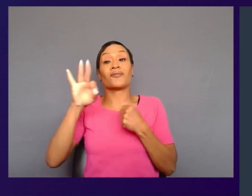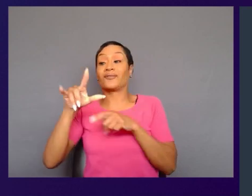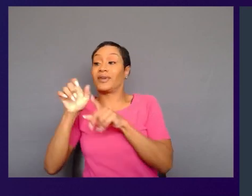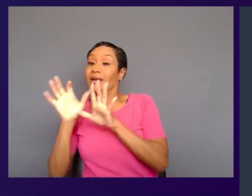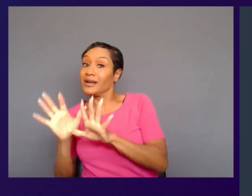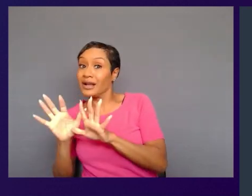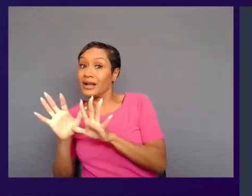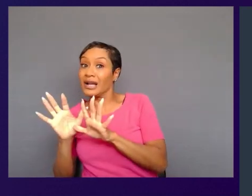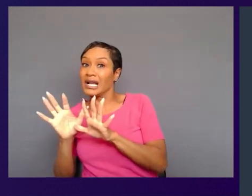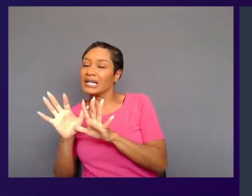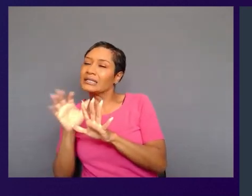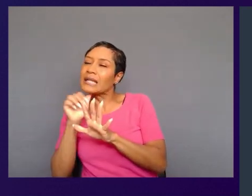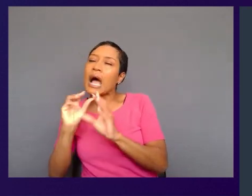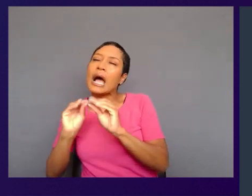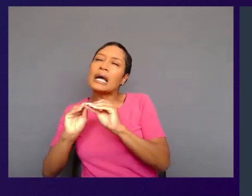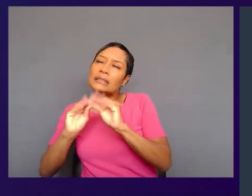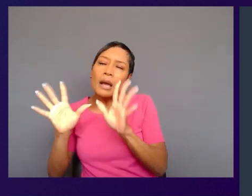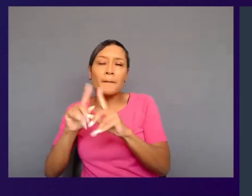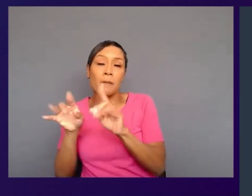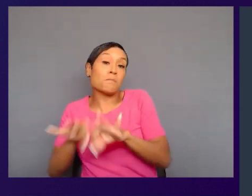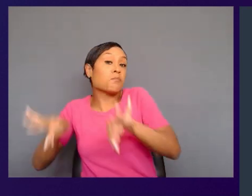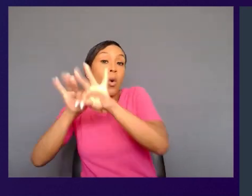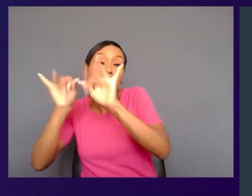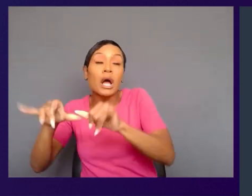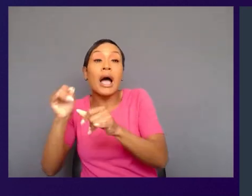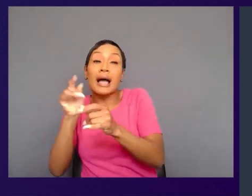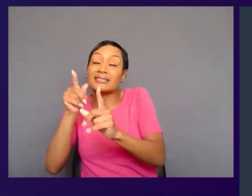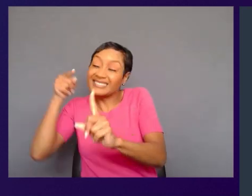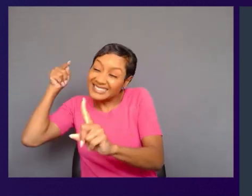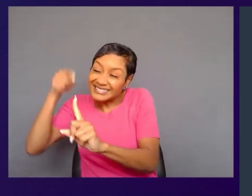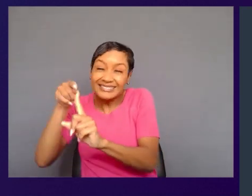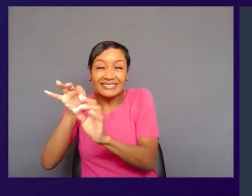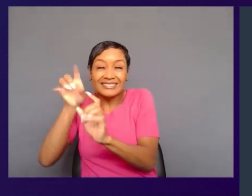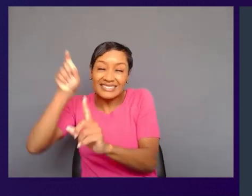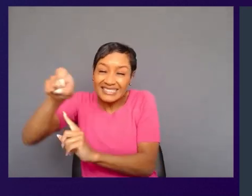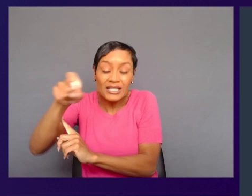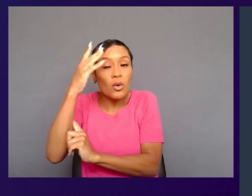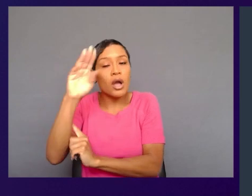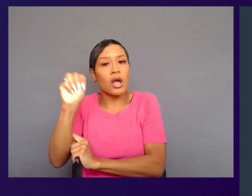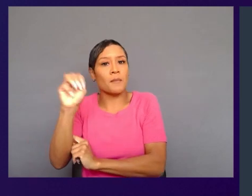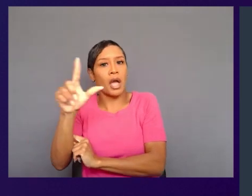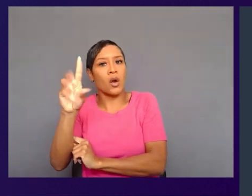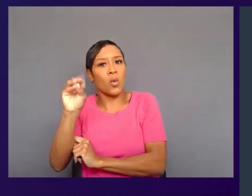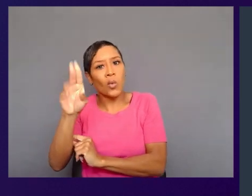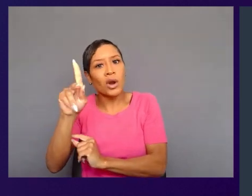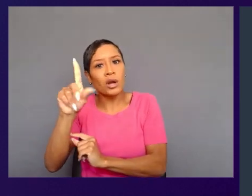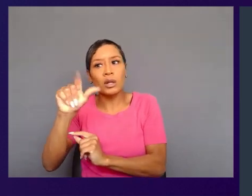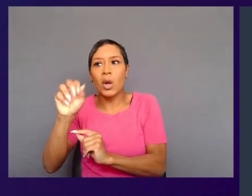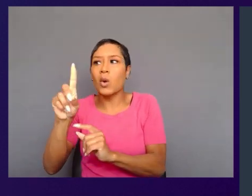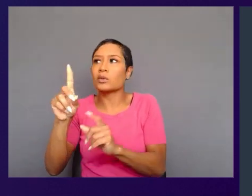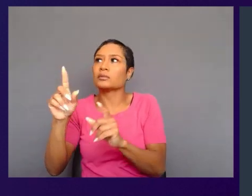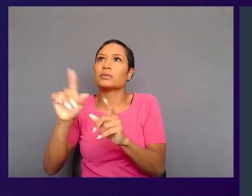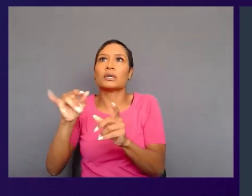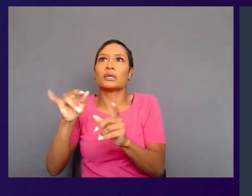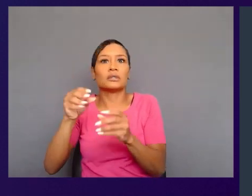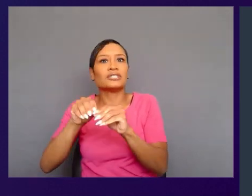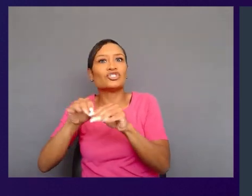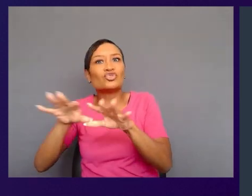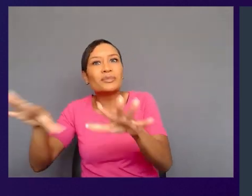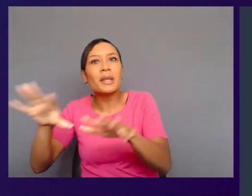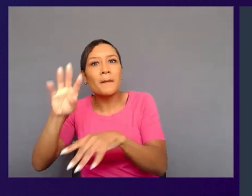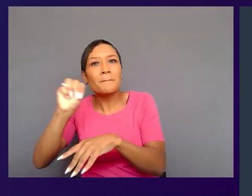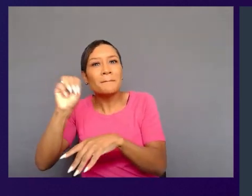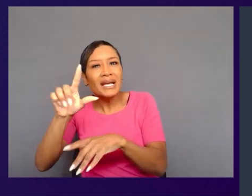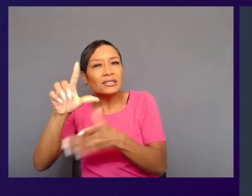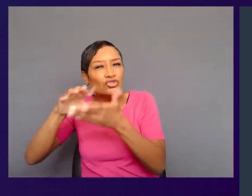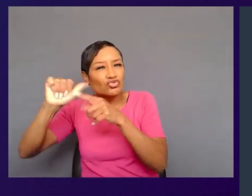less direct, but very important and even critical, especially for ML workloads like distributed machine learning training,